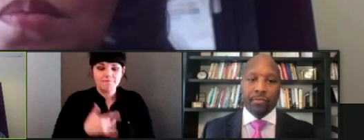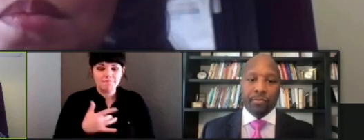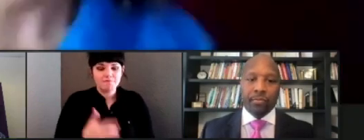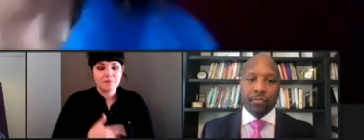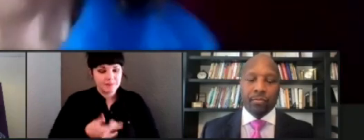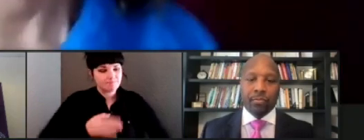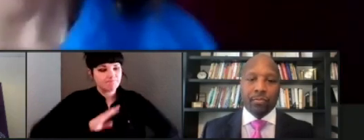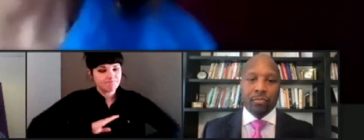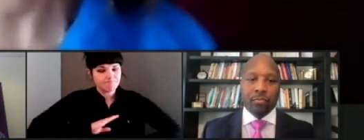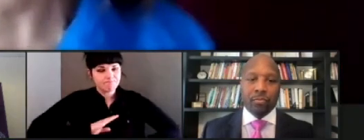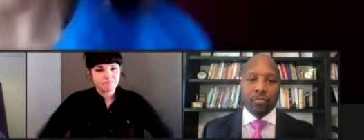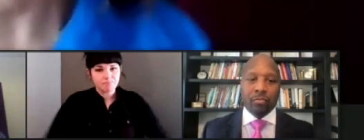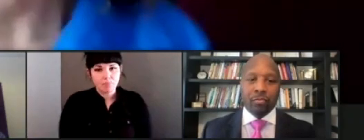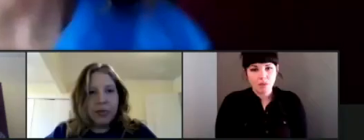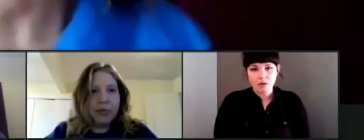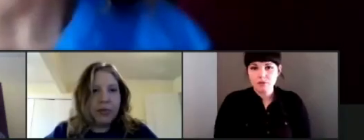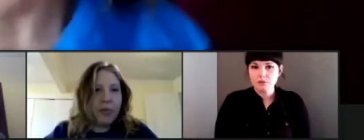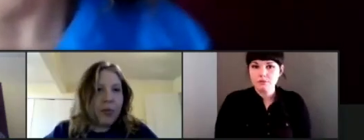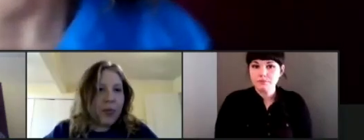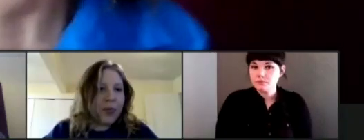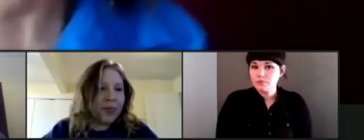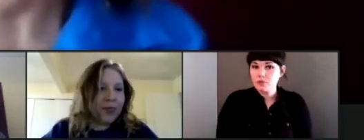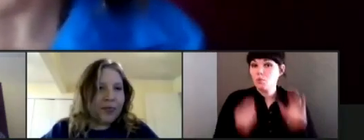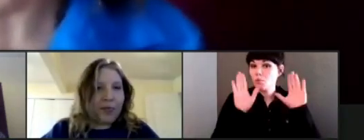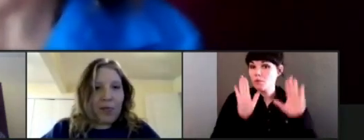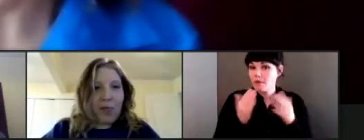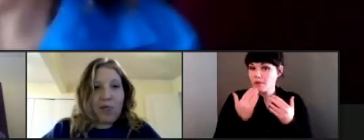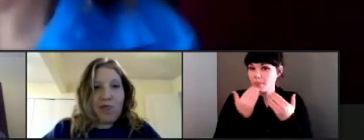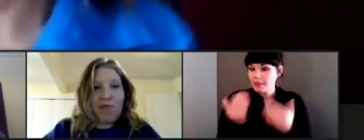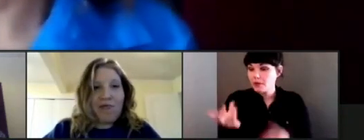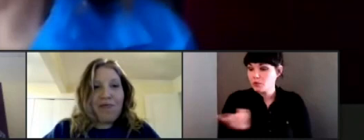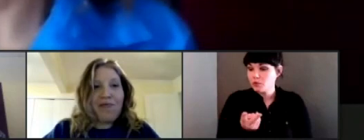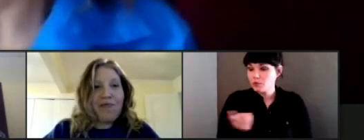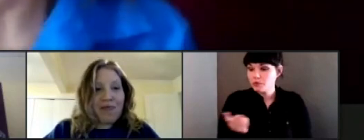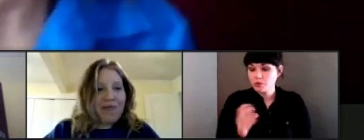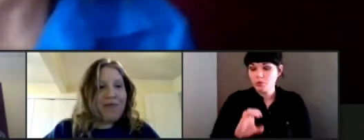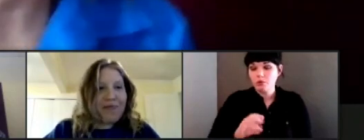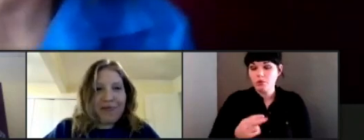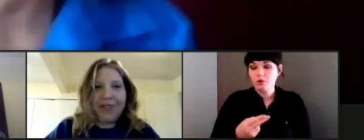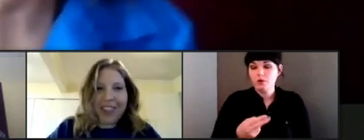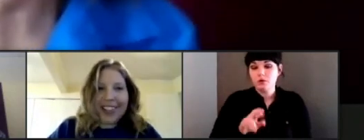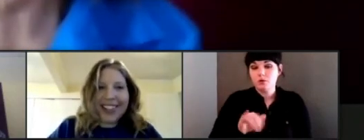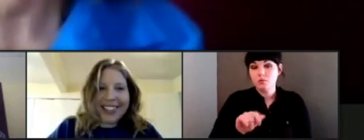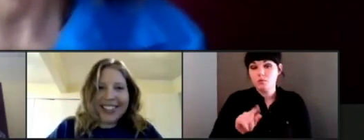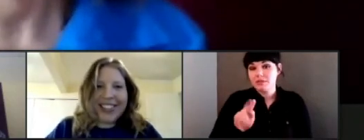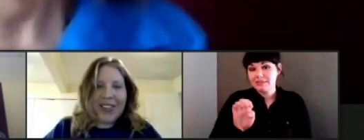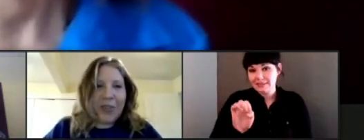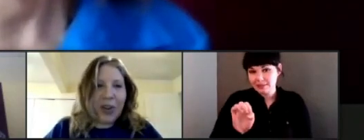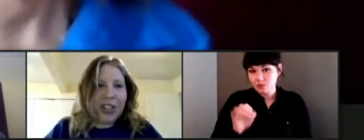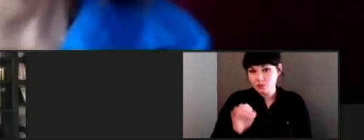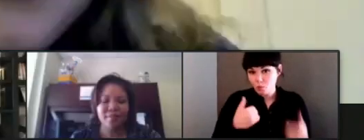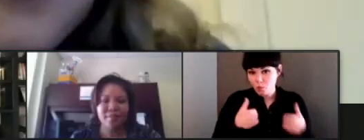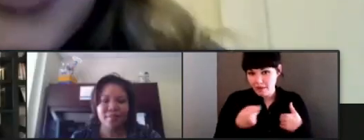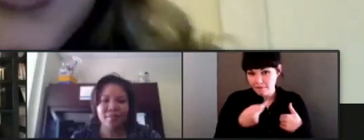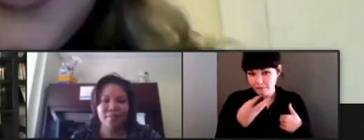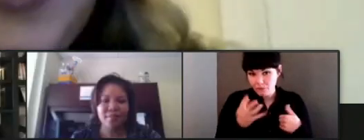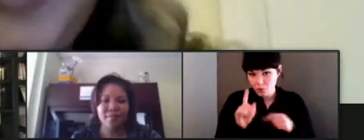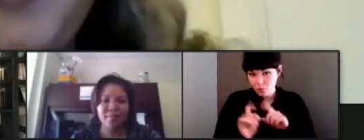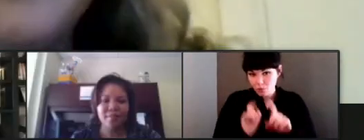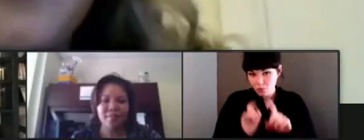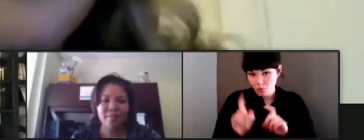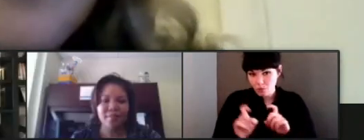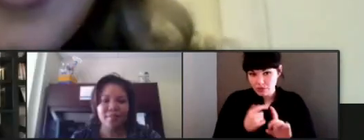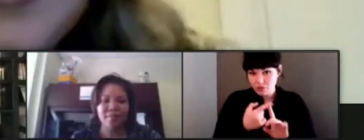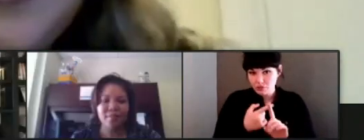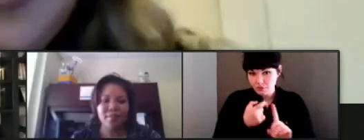That's great. Thank you both. Christine, I believe we have a few questions from our chat or audience. We do. And